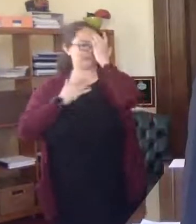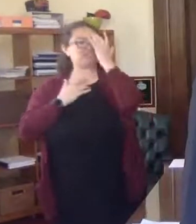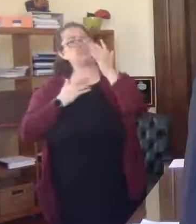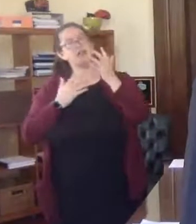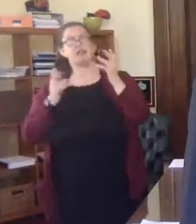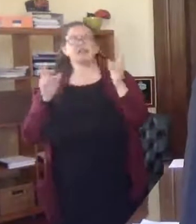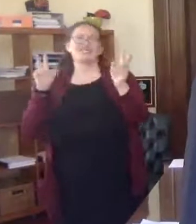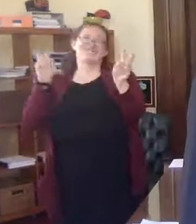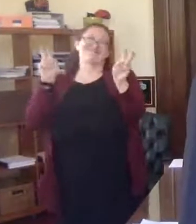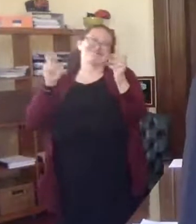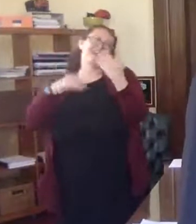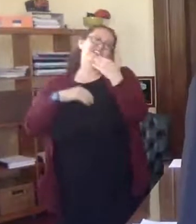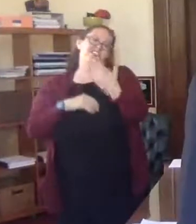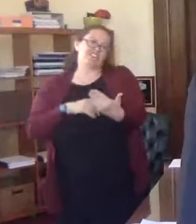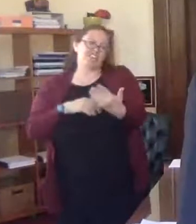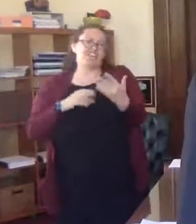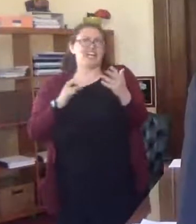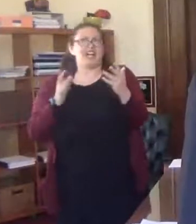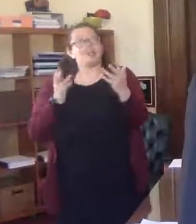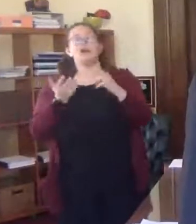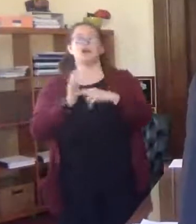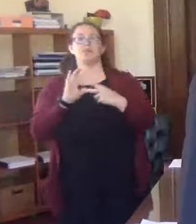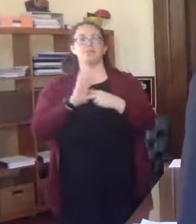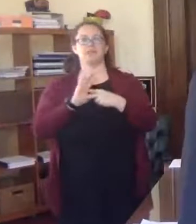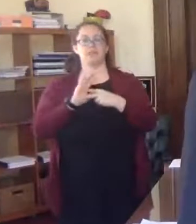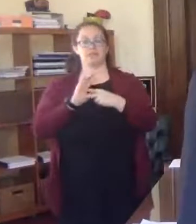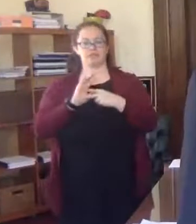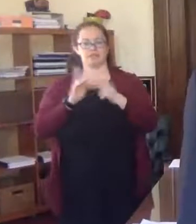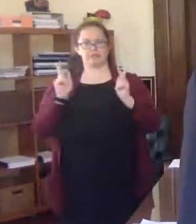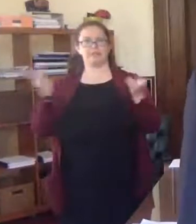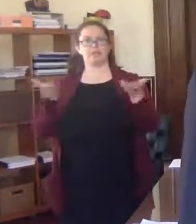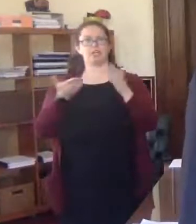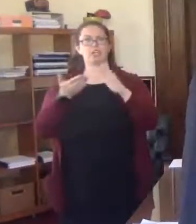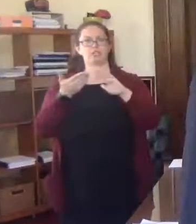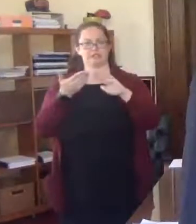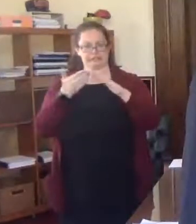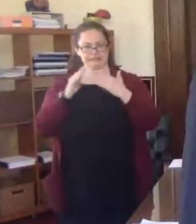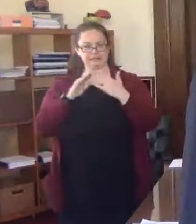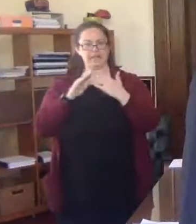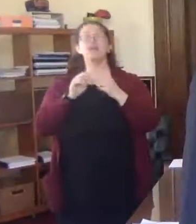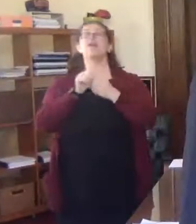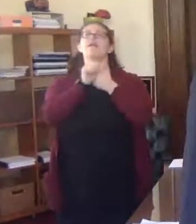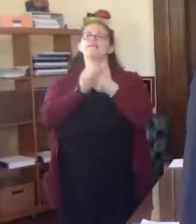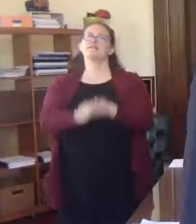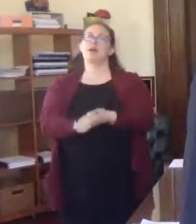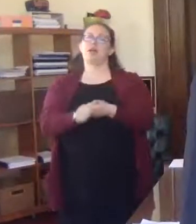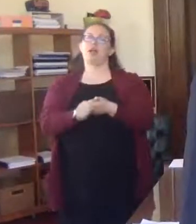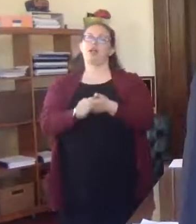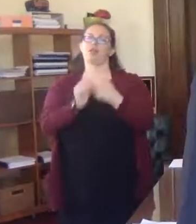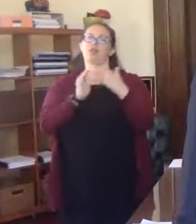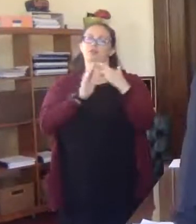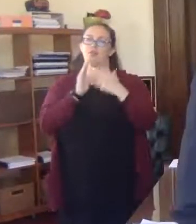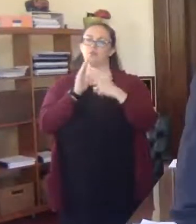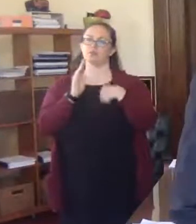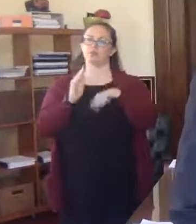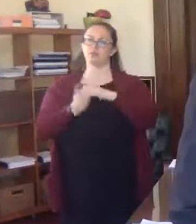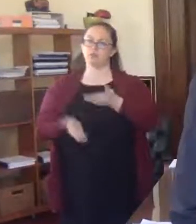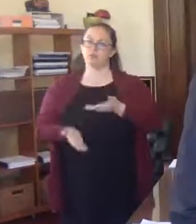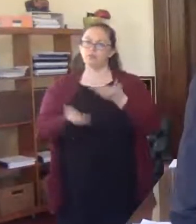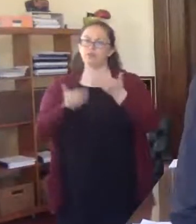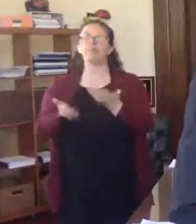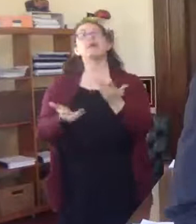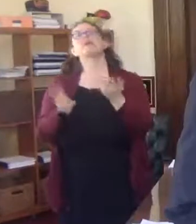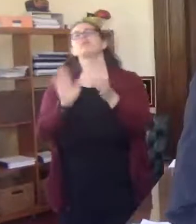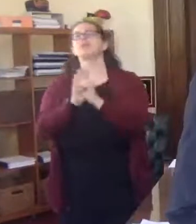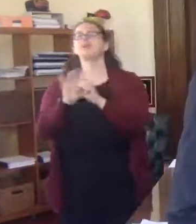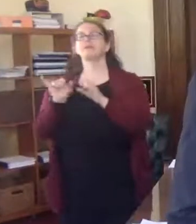again, I say it's good because that means that individuals in our community are adhering to those simple measures that we recommend every day. So people are staying home